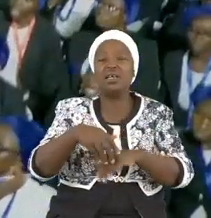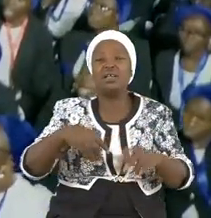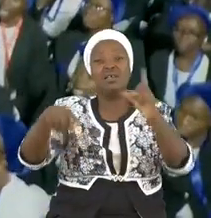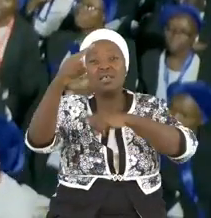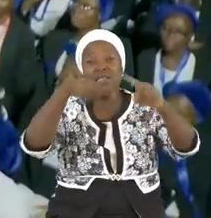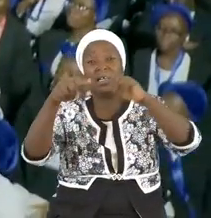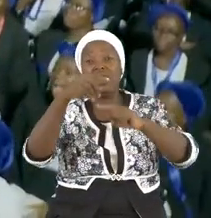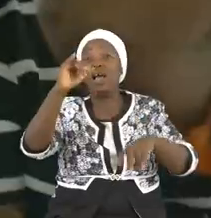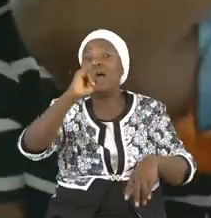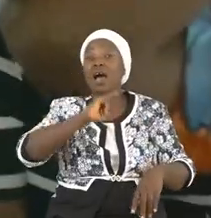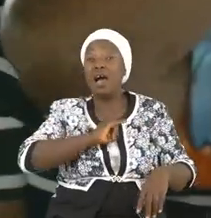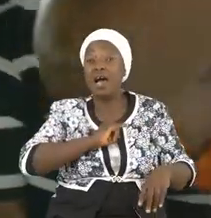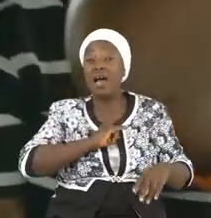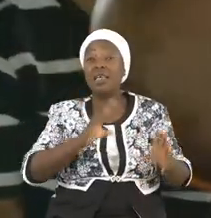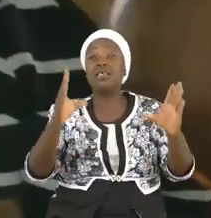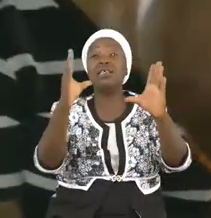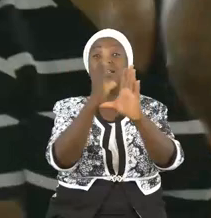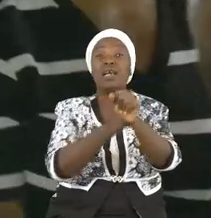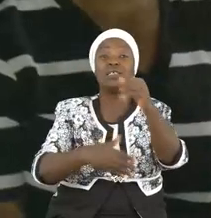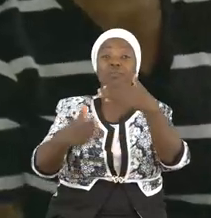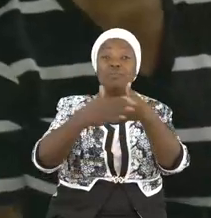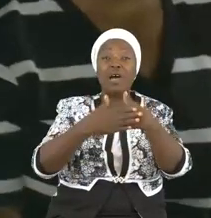recover tonight.